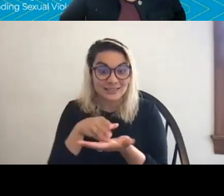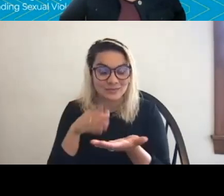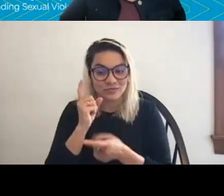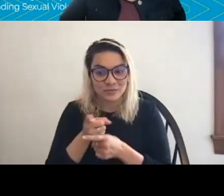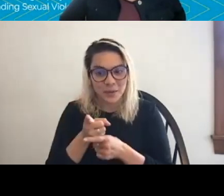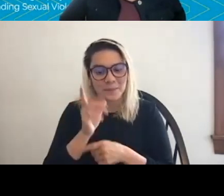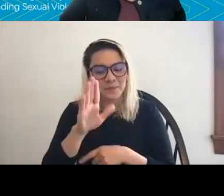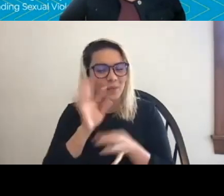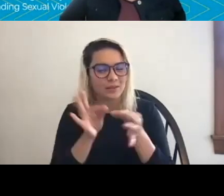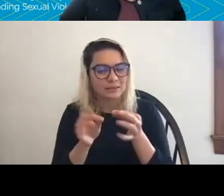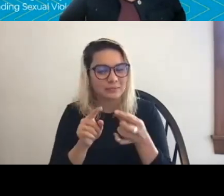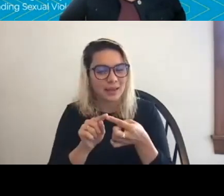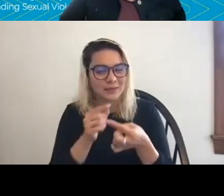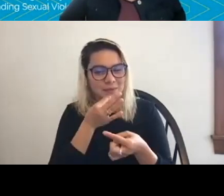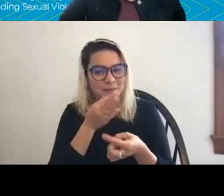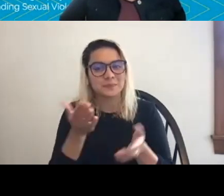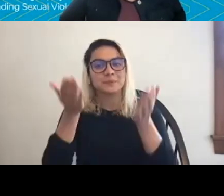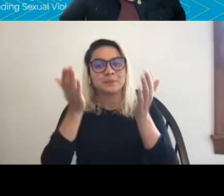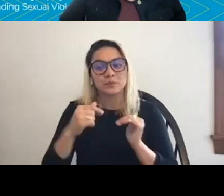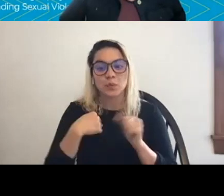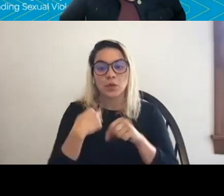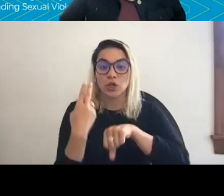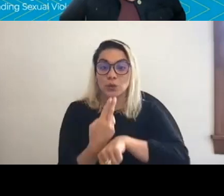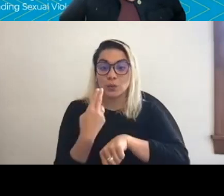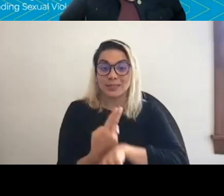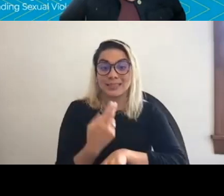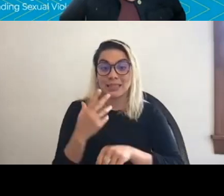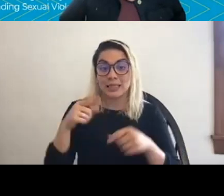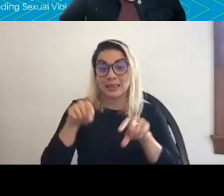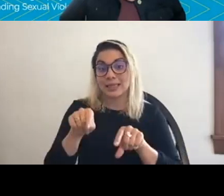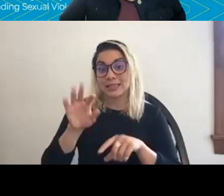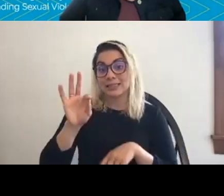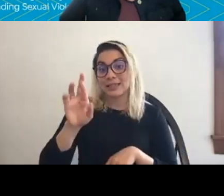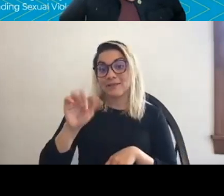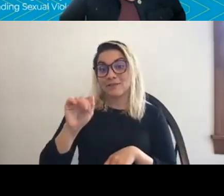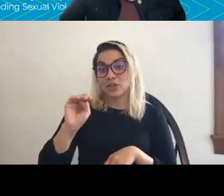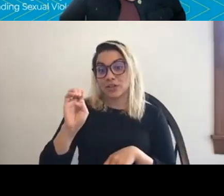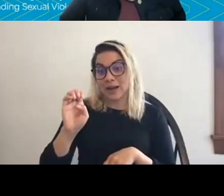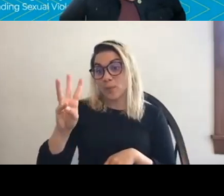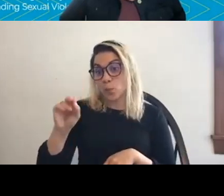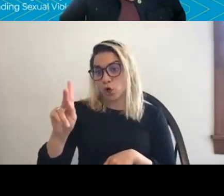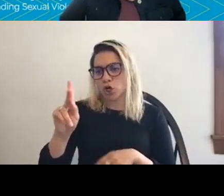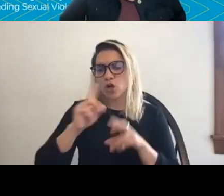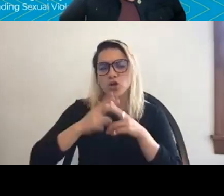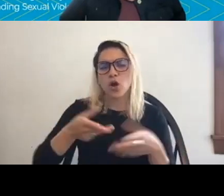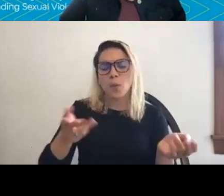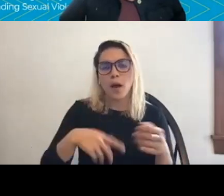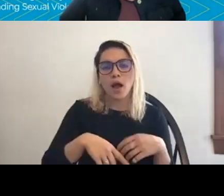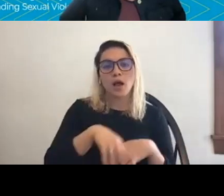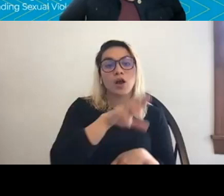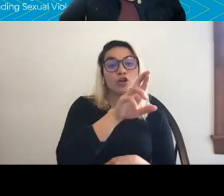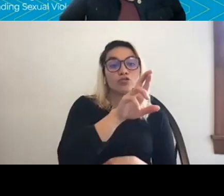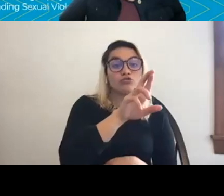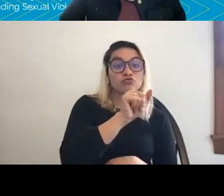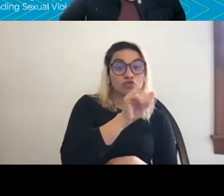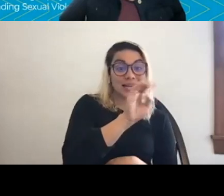the blank blank framework, which is the RaceClass Narrative, right? And